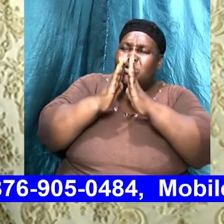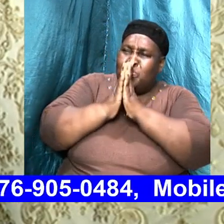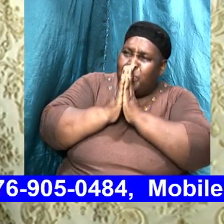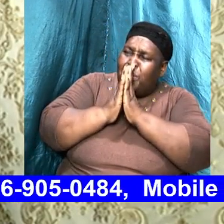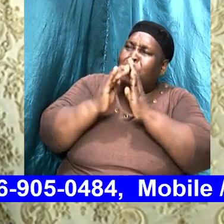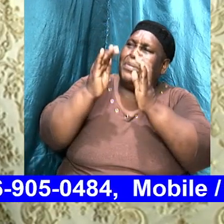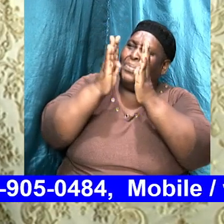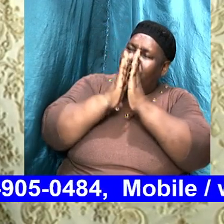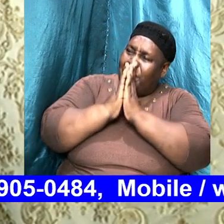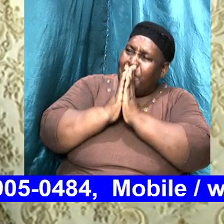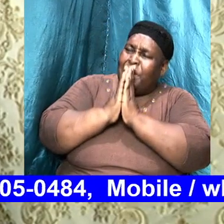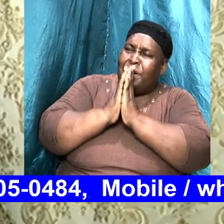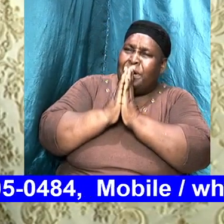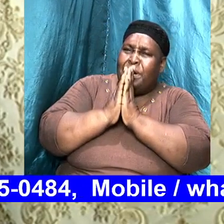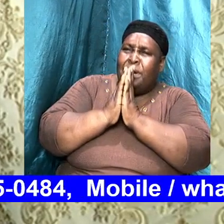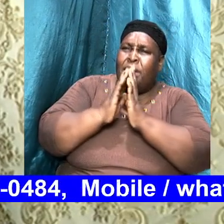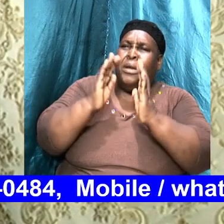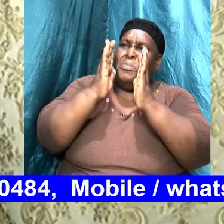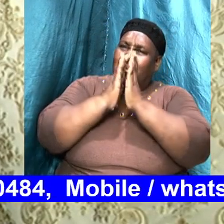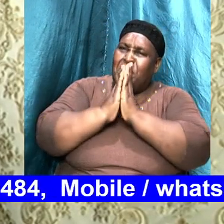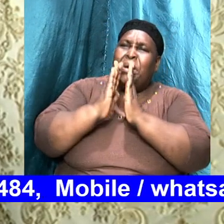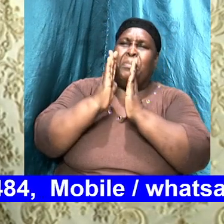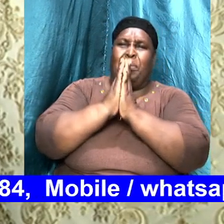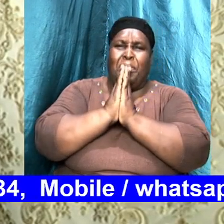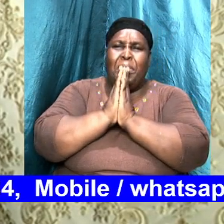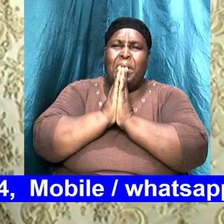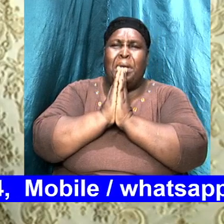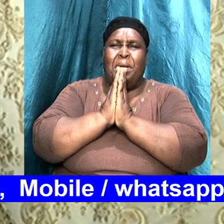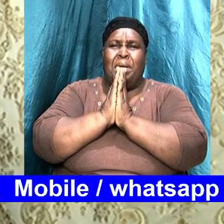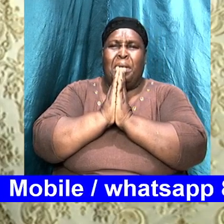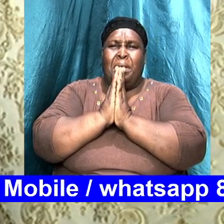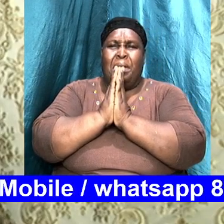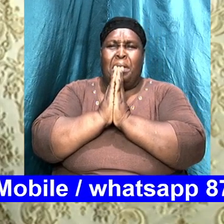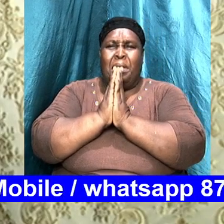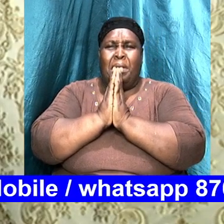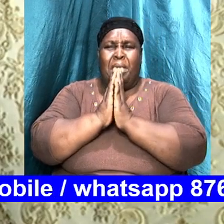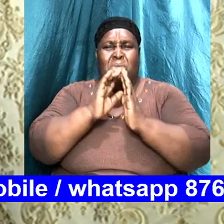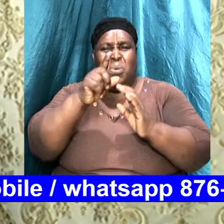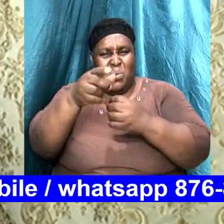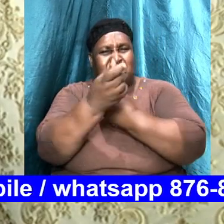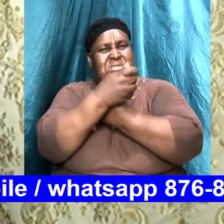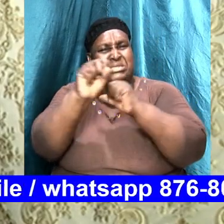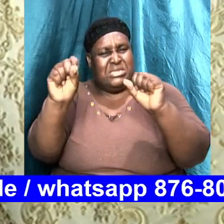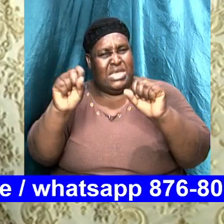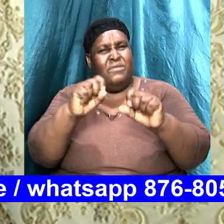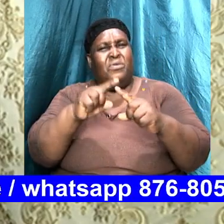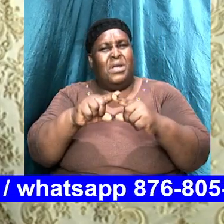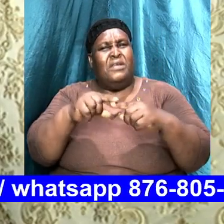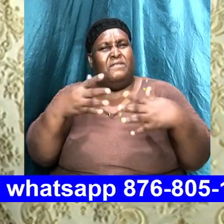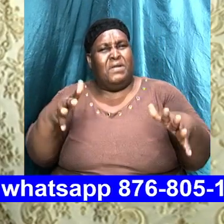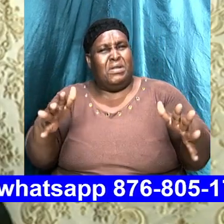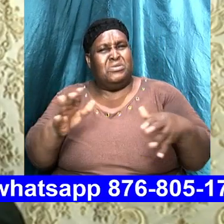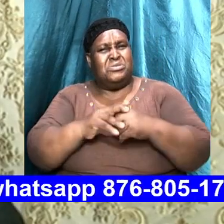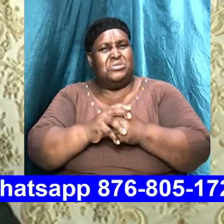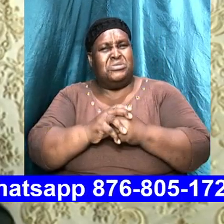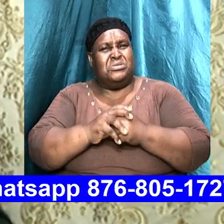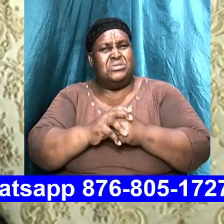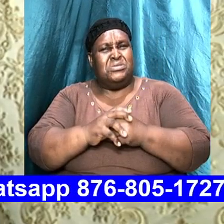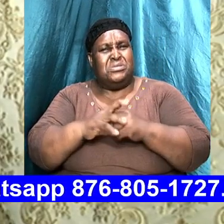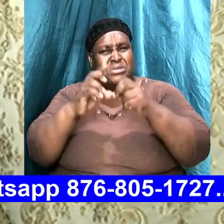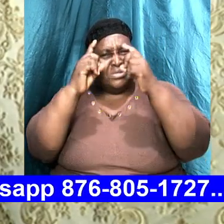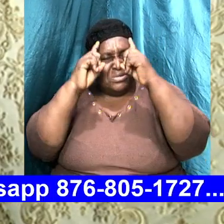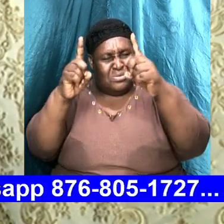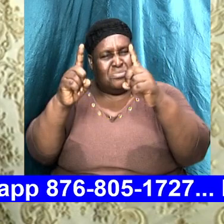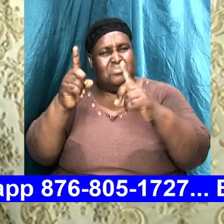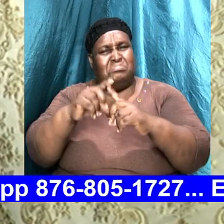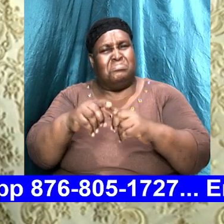Amen. Hallelujah. Just pray a prayer after me and you're safe. The doctrine of prayer unto salvation and the Bible doesn't teach